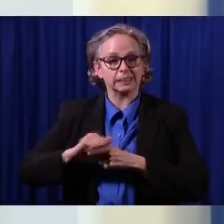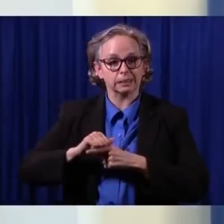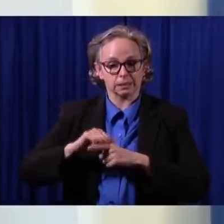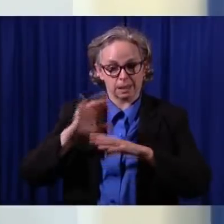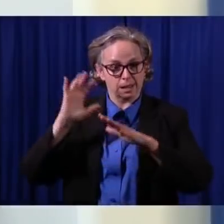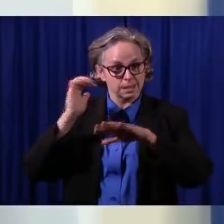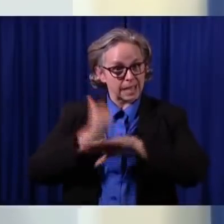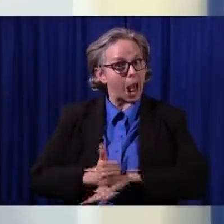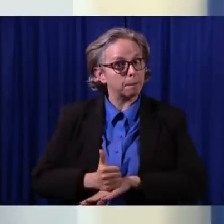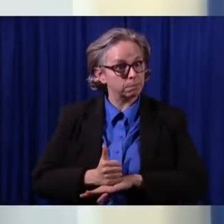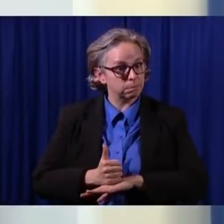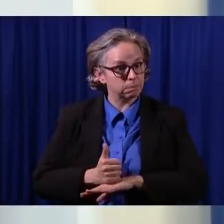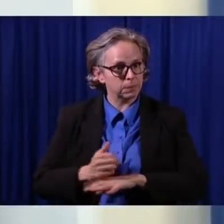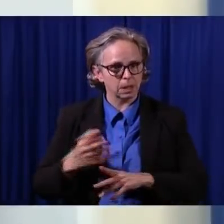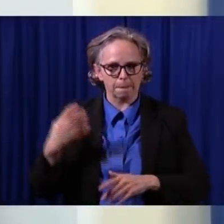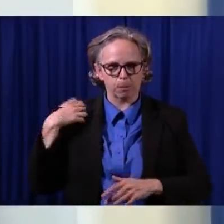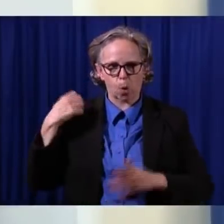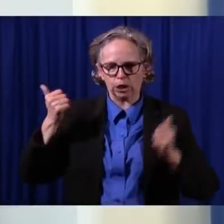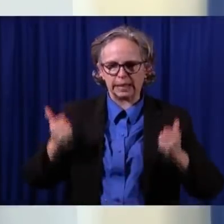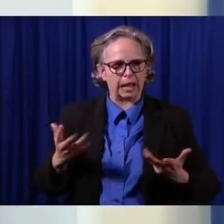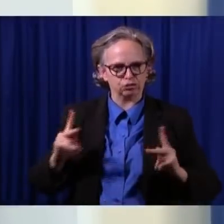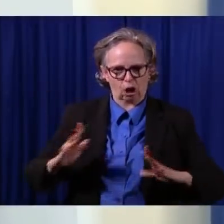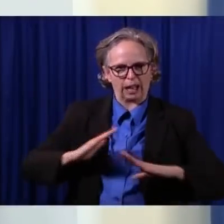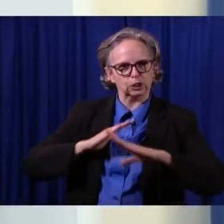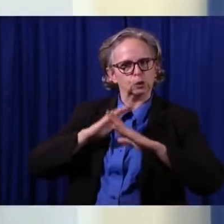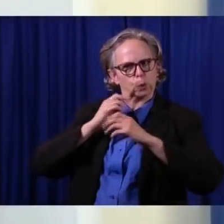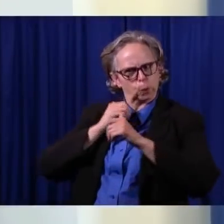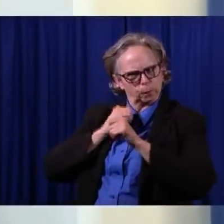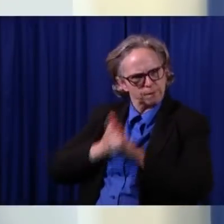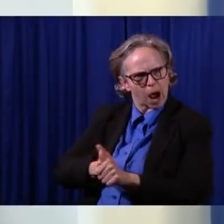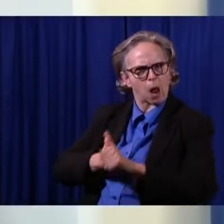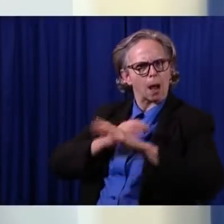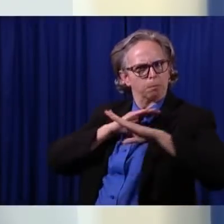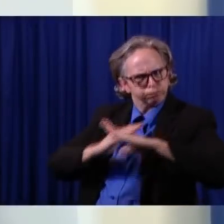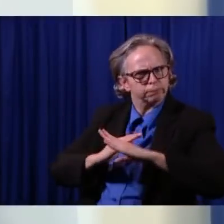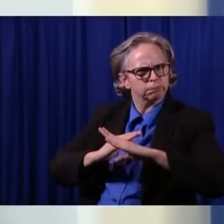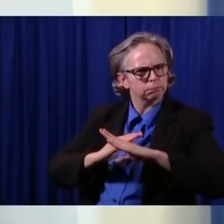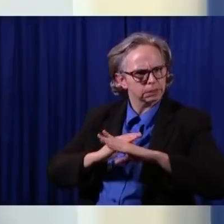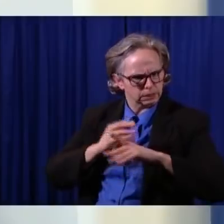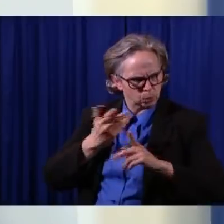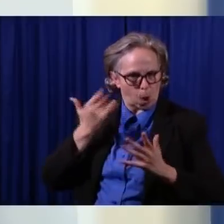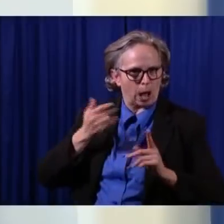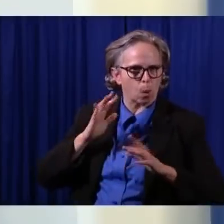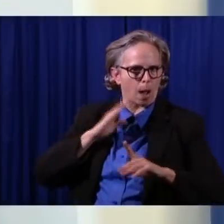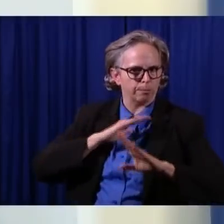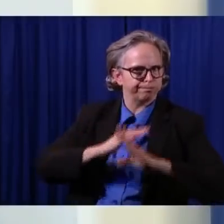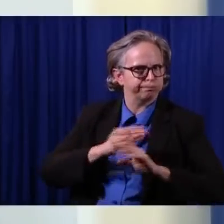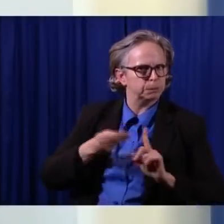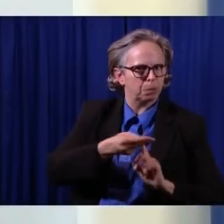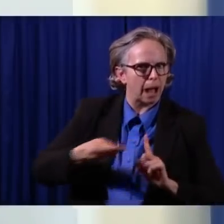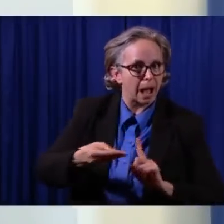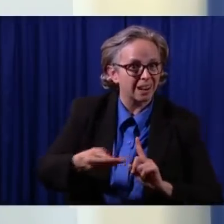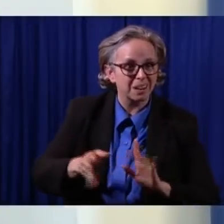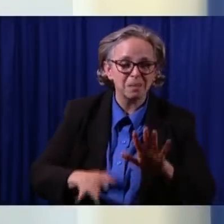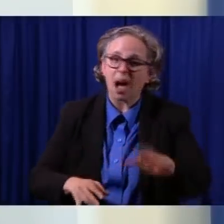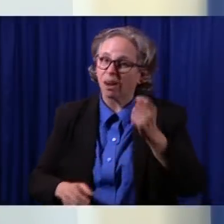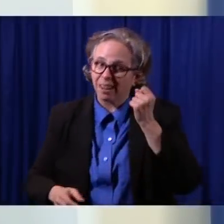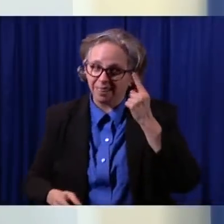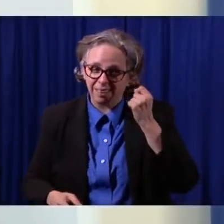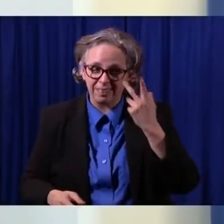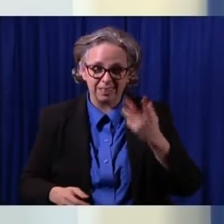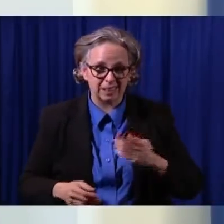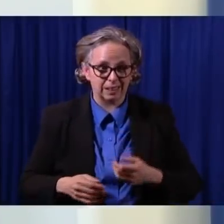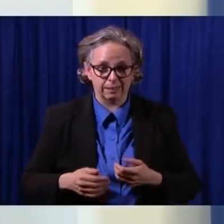can. And I want to say something else. I don't think just because we see a case break out in any workplace, in any nursing